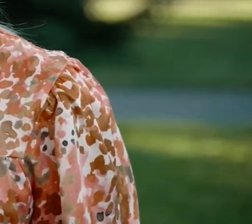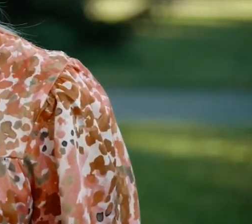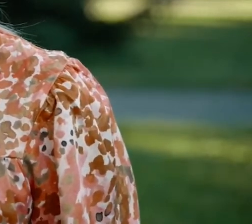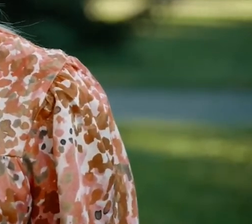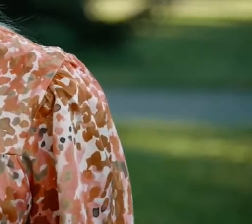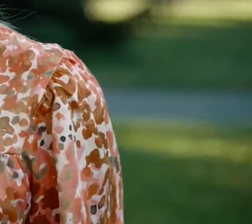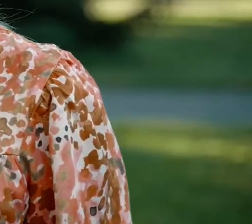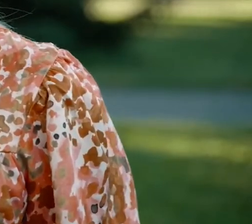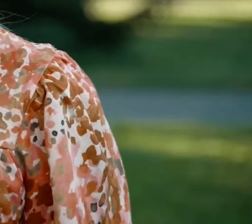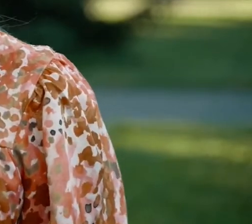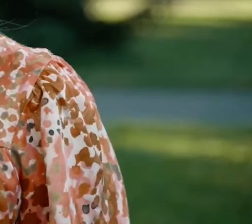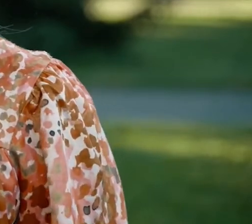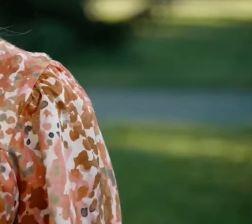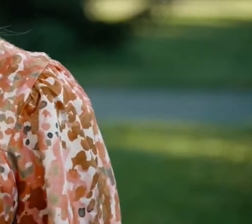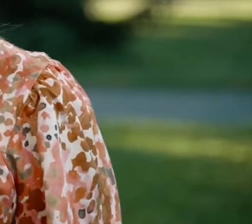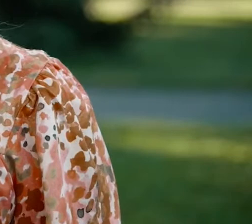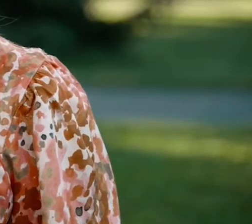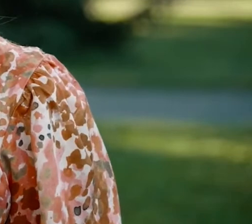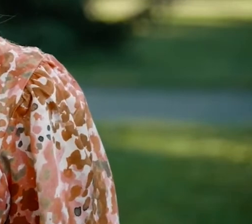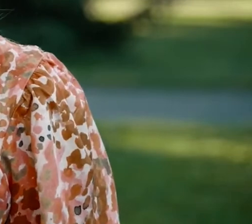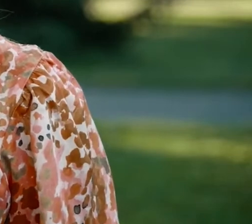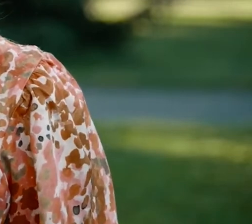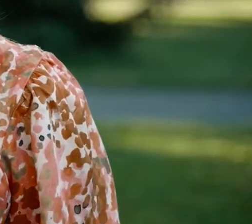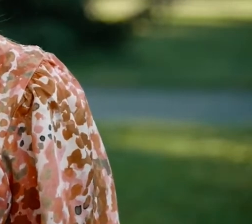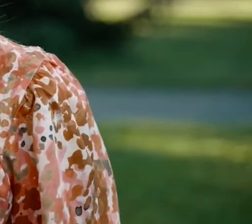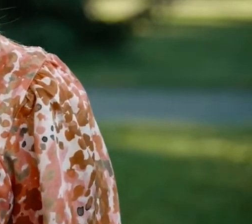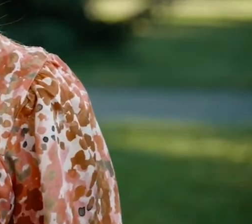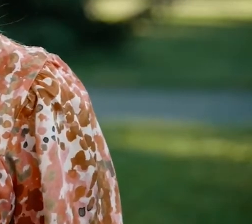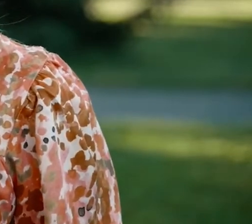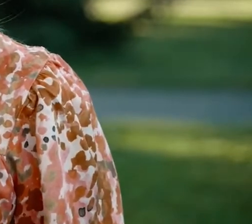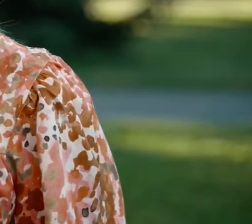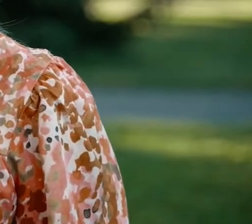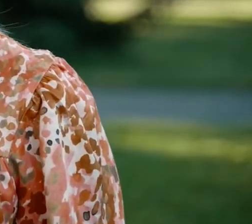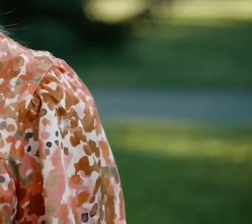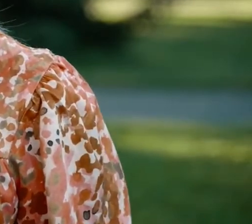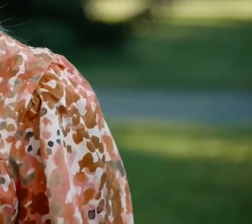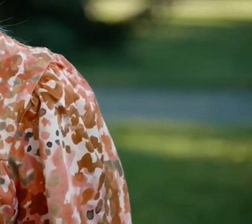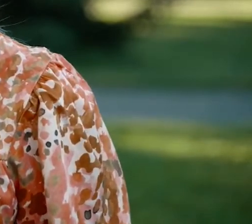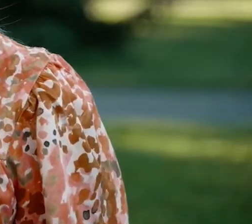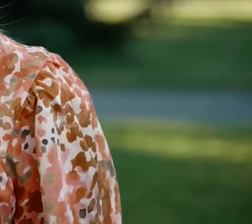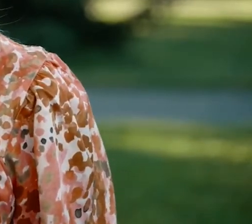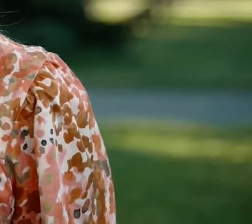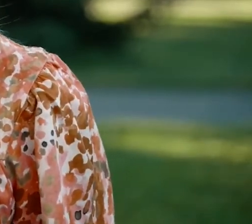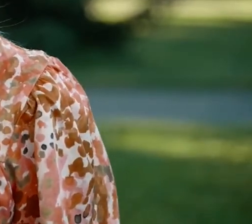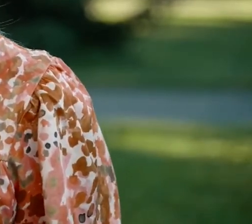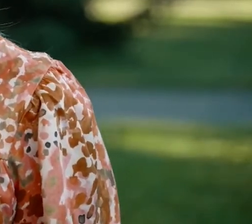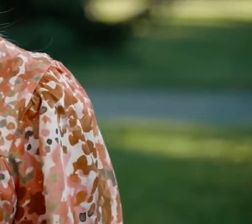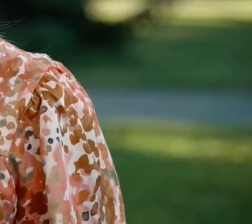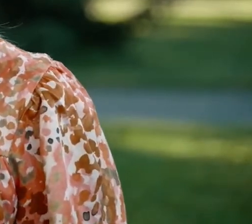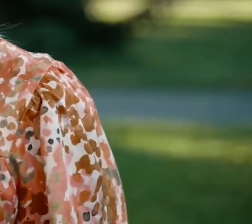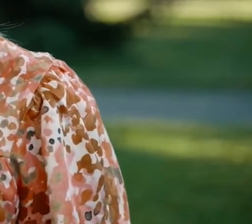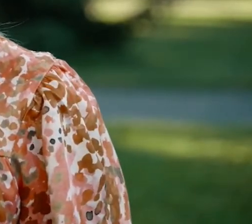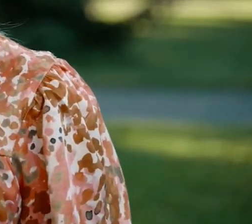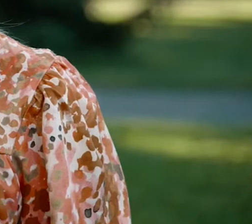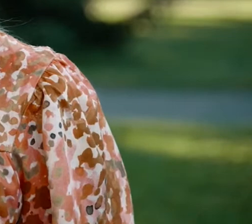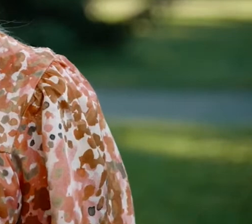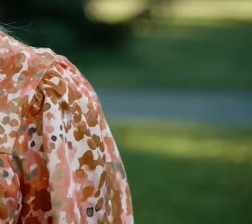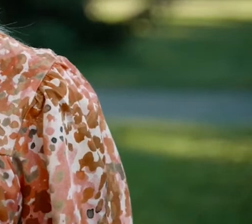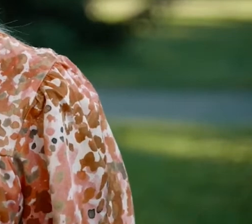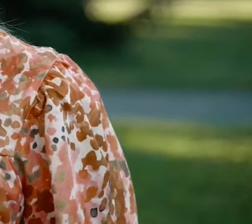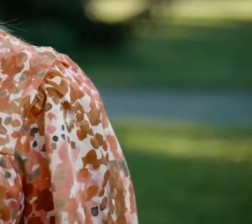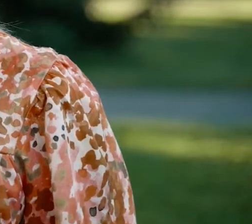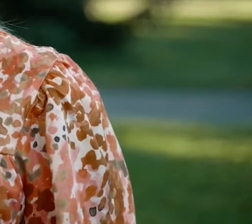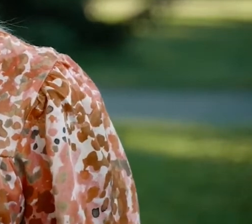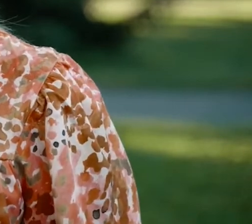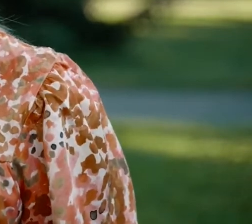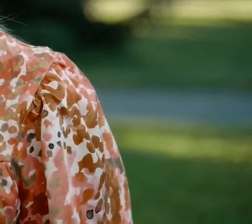lifetime. Environmental crisis and poverty are linked. People with lower incomes living in poorer circumstances have